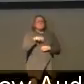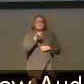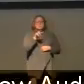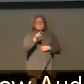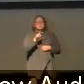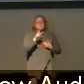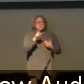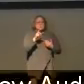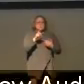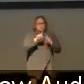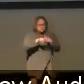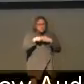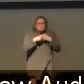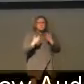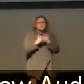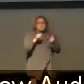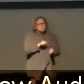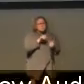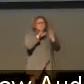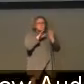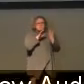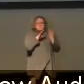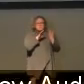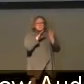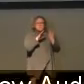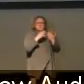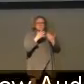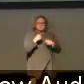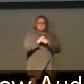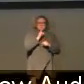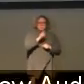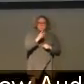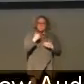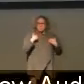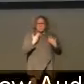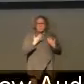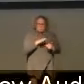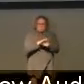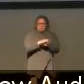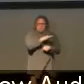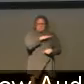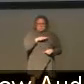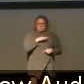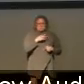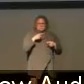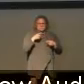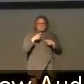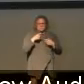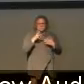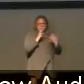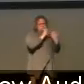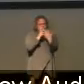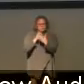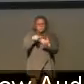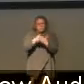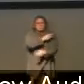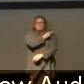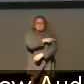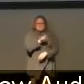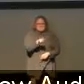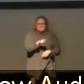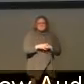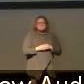care, and it was to really make sure and ensure that we had adequate staffing as patients came in. Our